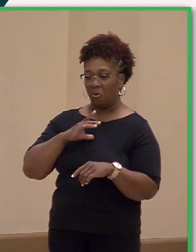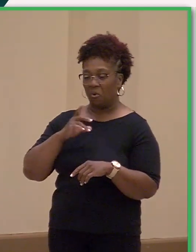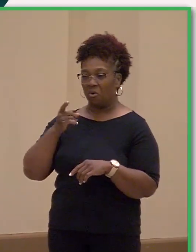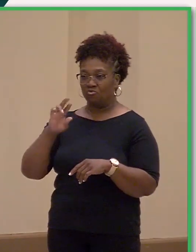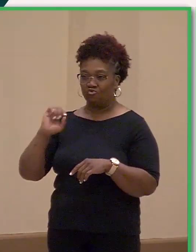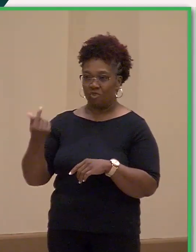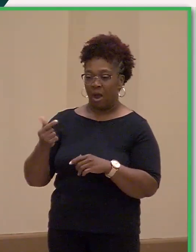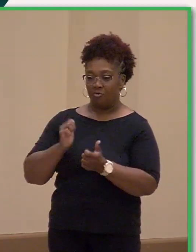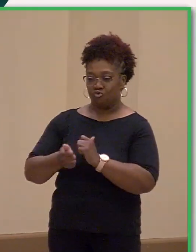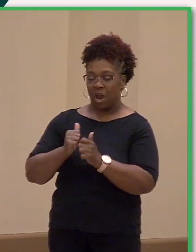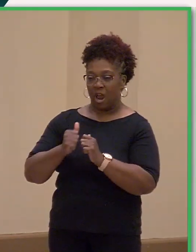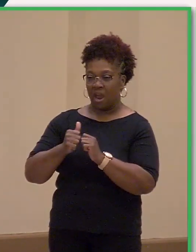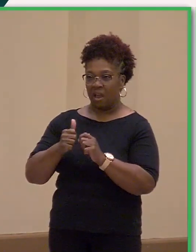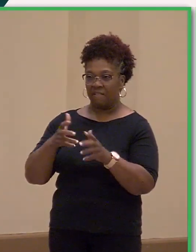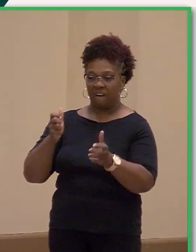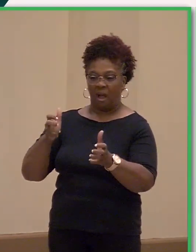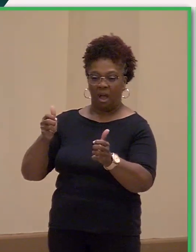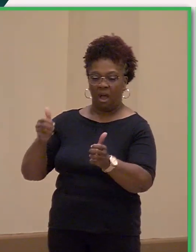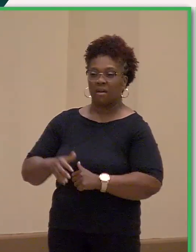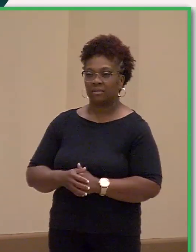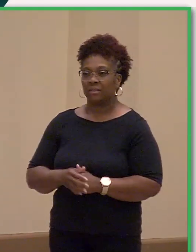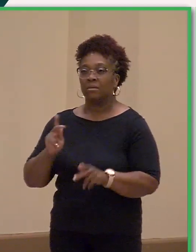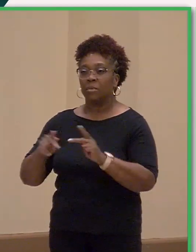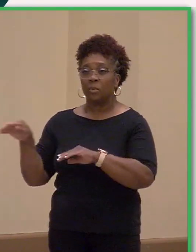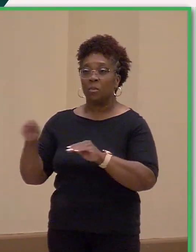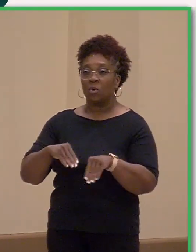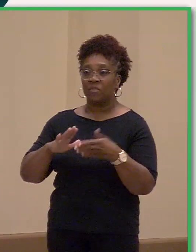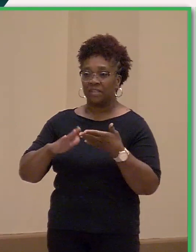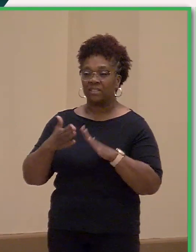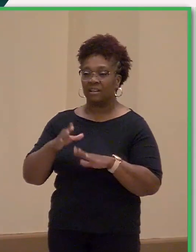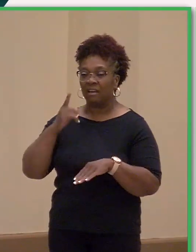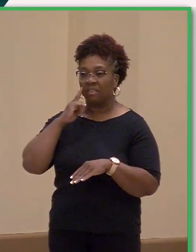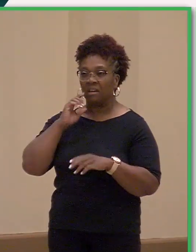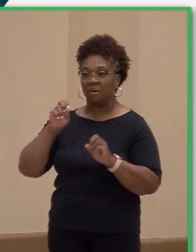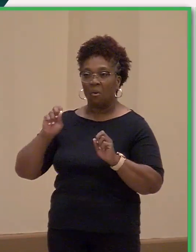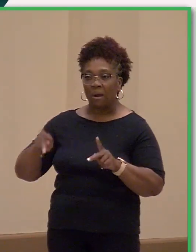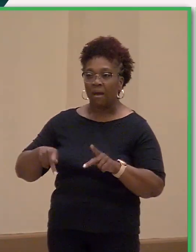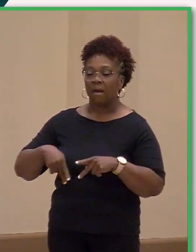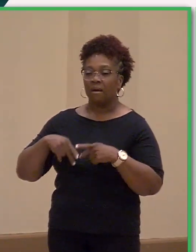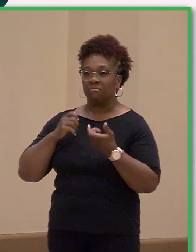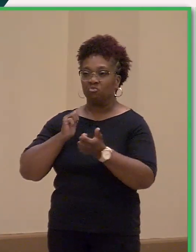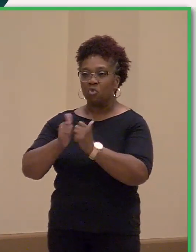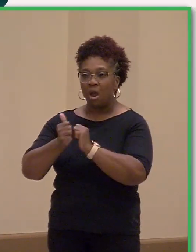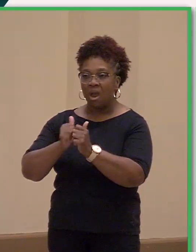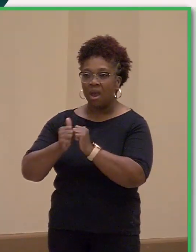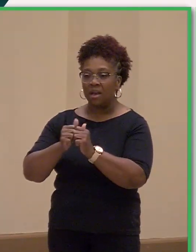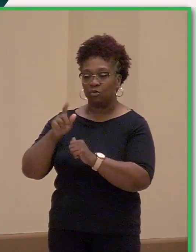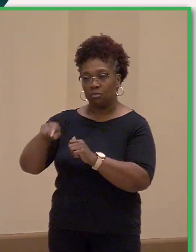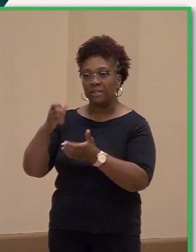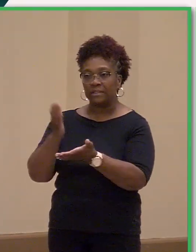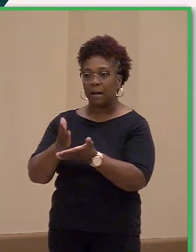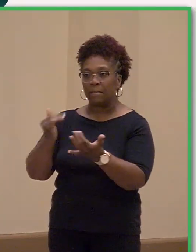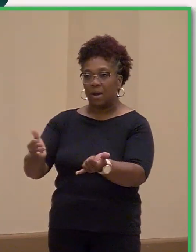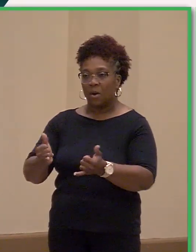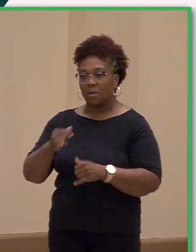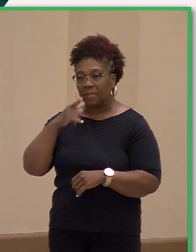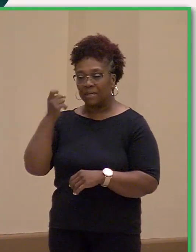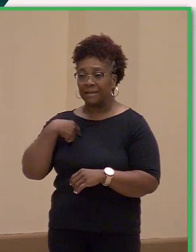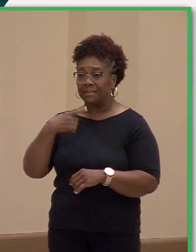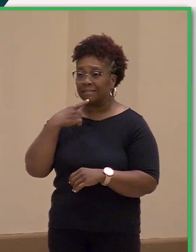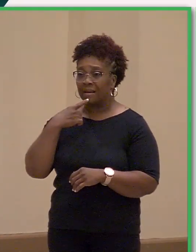now. The people that's moving into the city, they will think it's the thing to do. You must stop it now, because as I